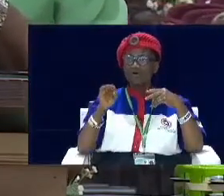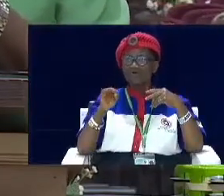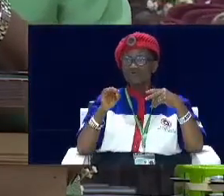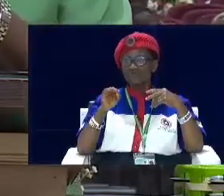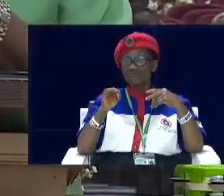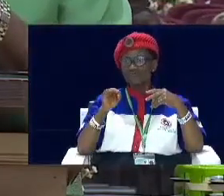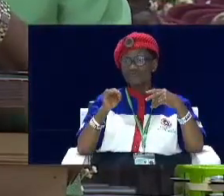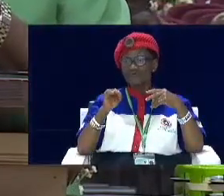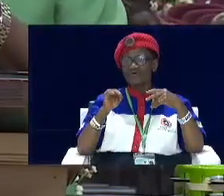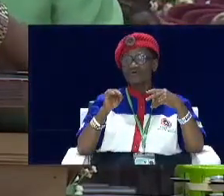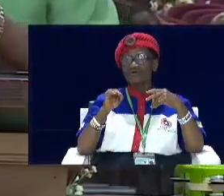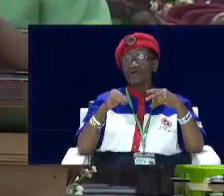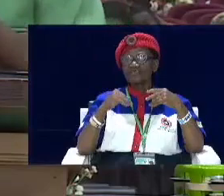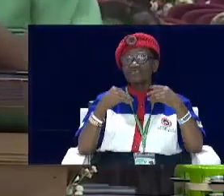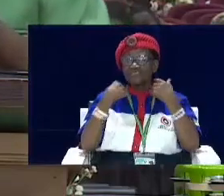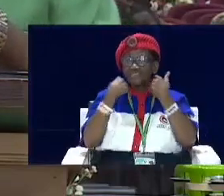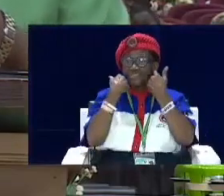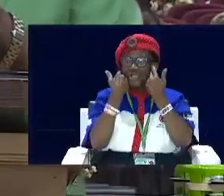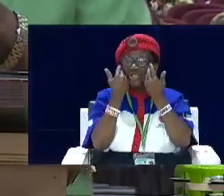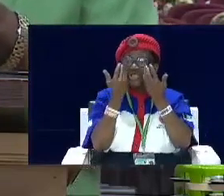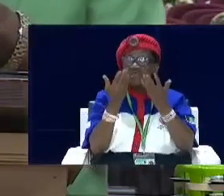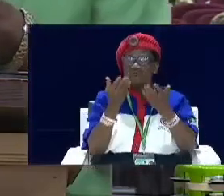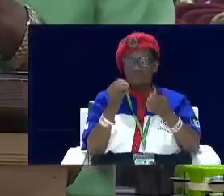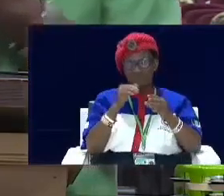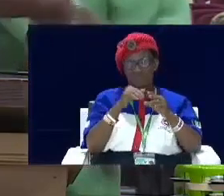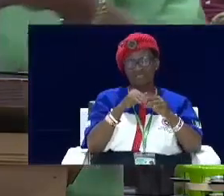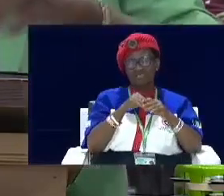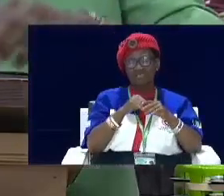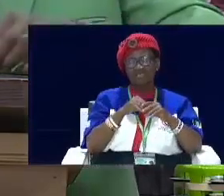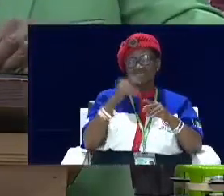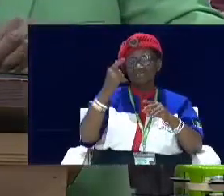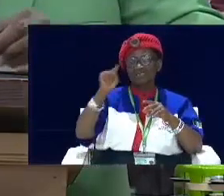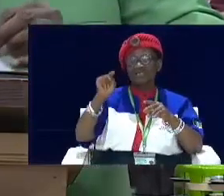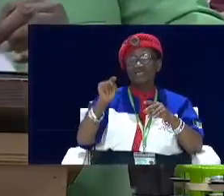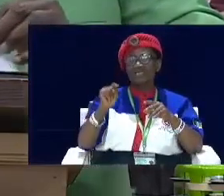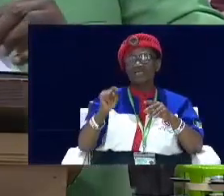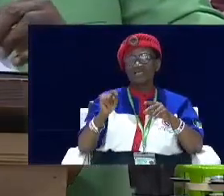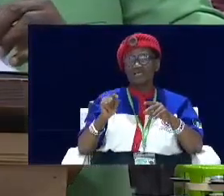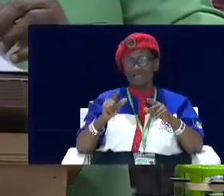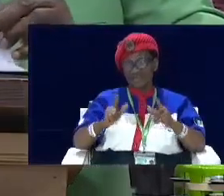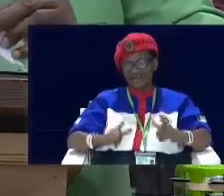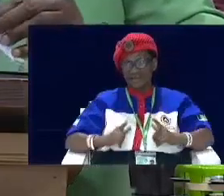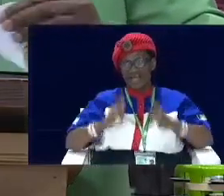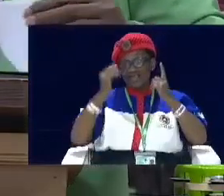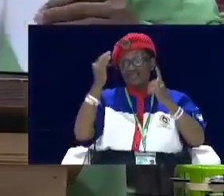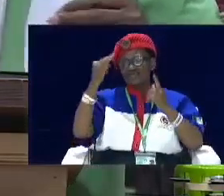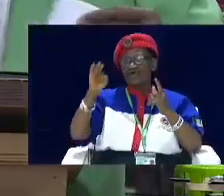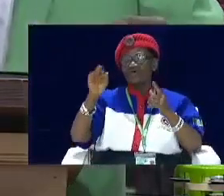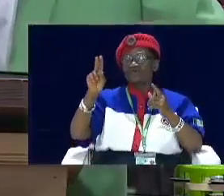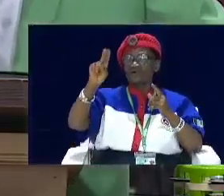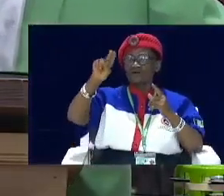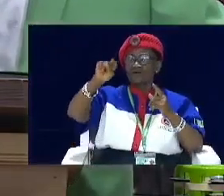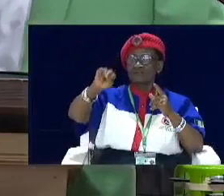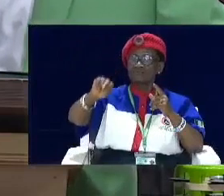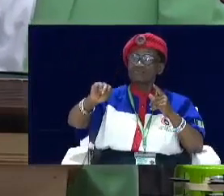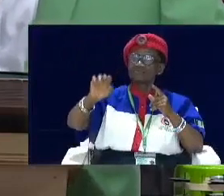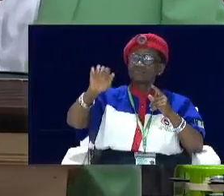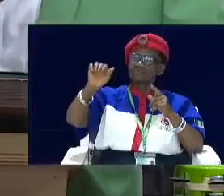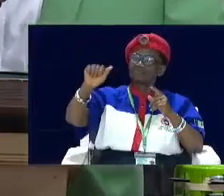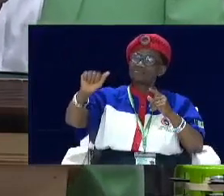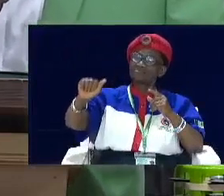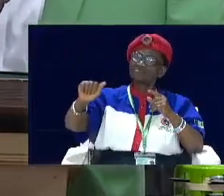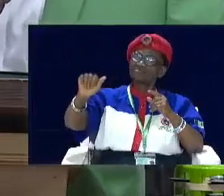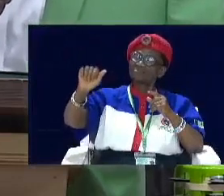of Naaman. Ajaga itiju at ninu aye Naamani o di ohun ti o fo